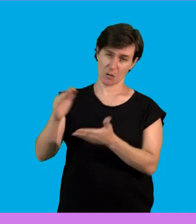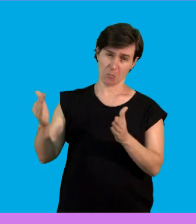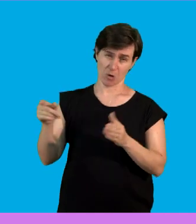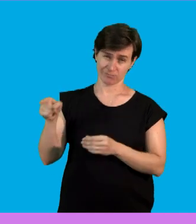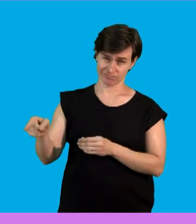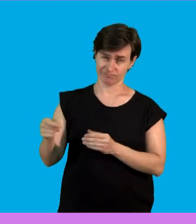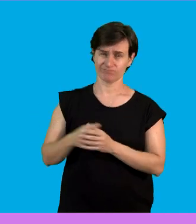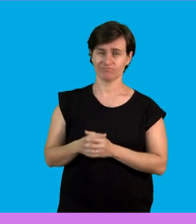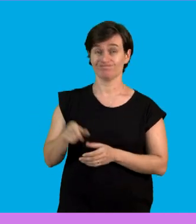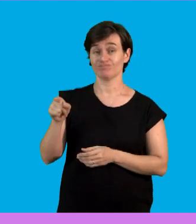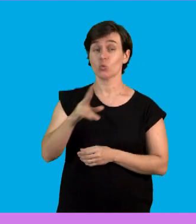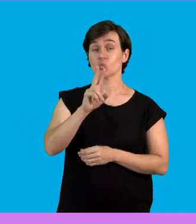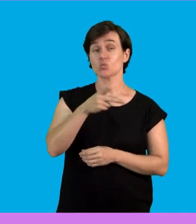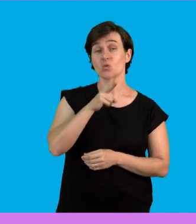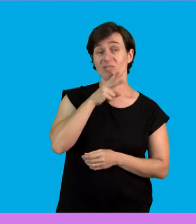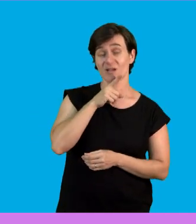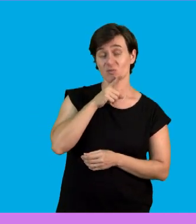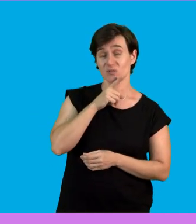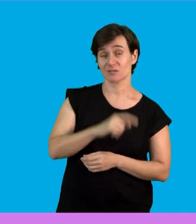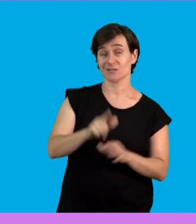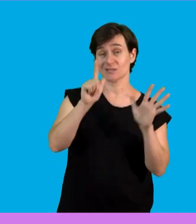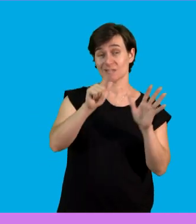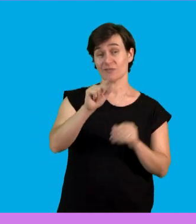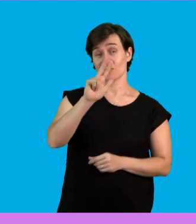box, it is